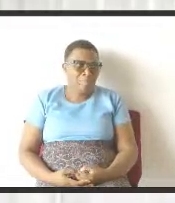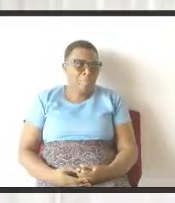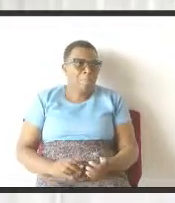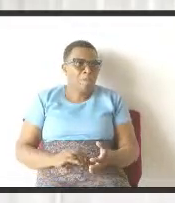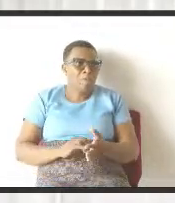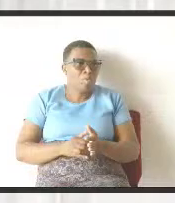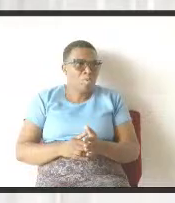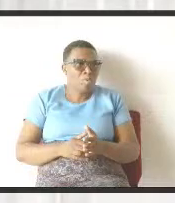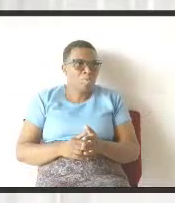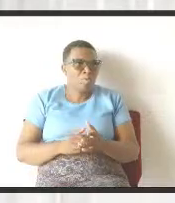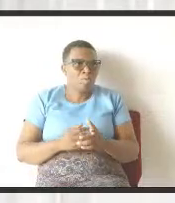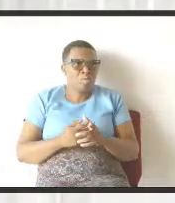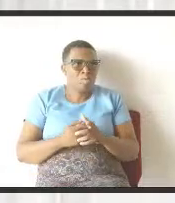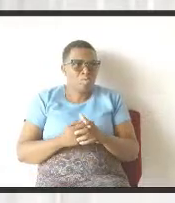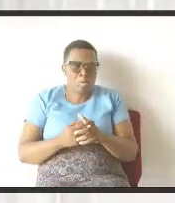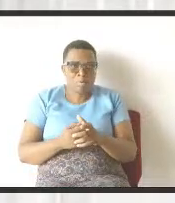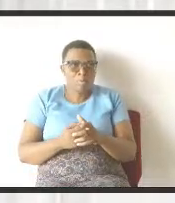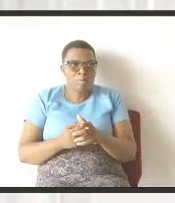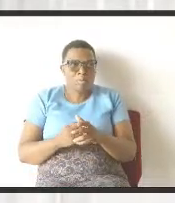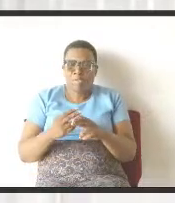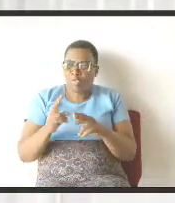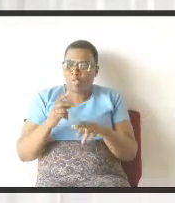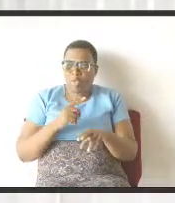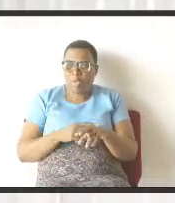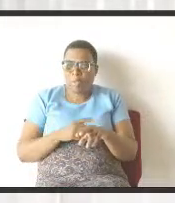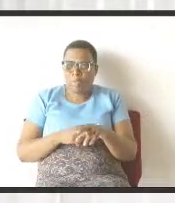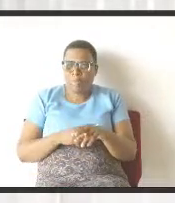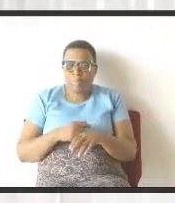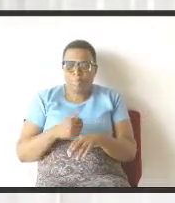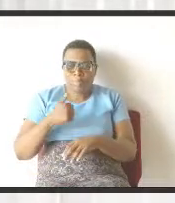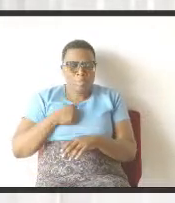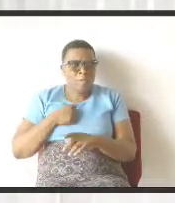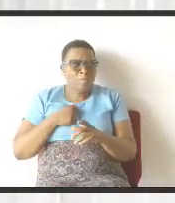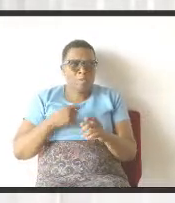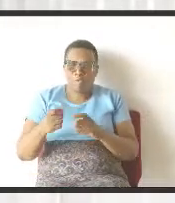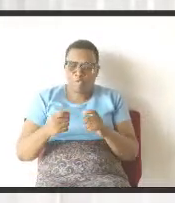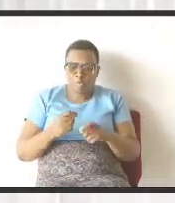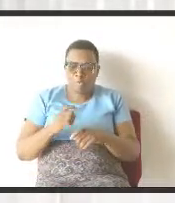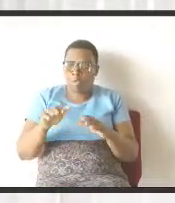what? Self-controlled in all things.